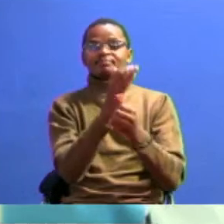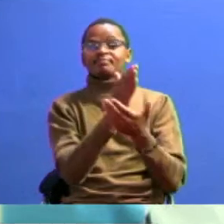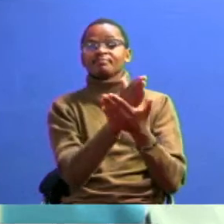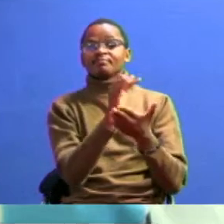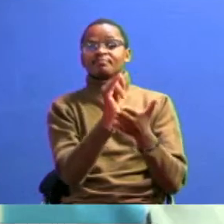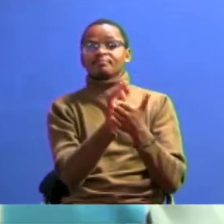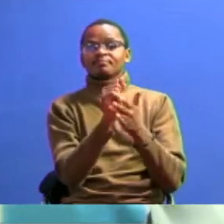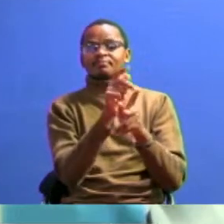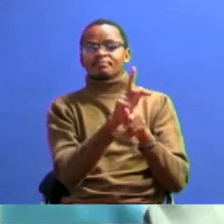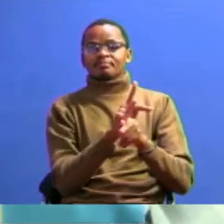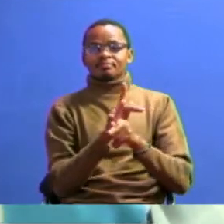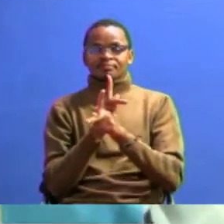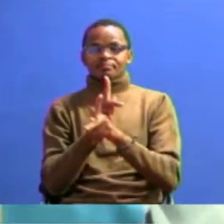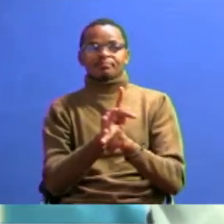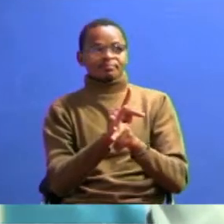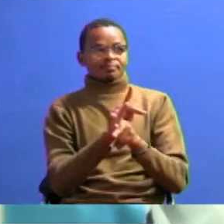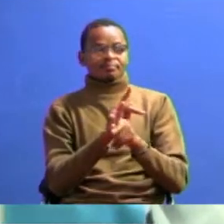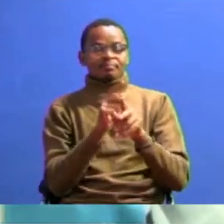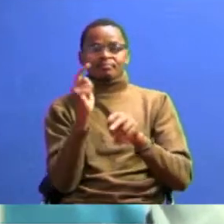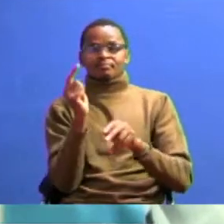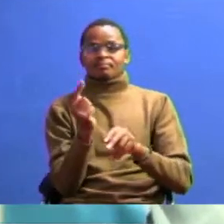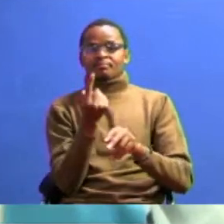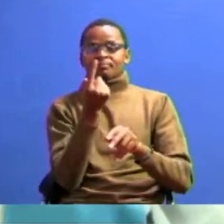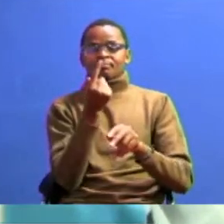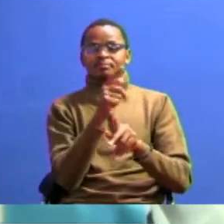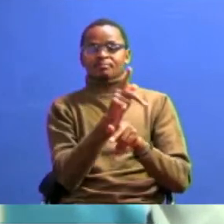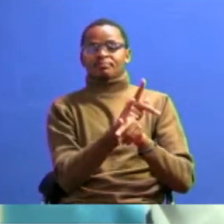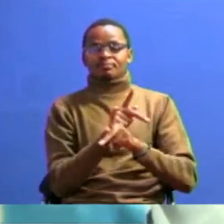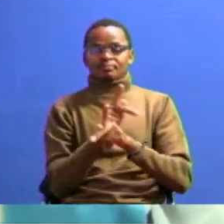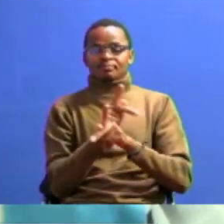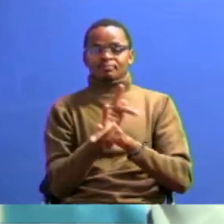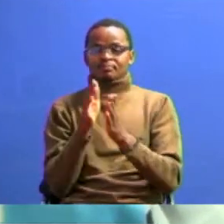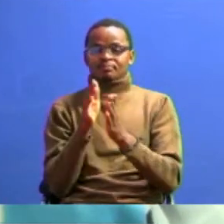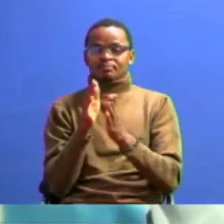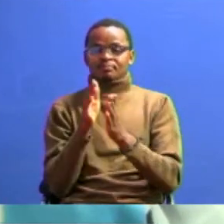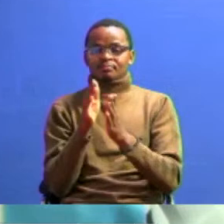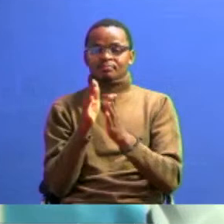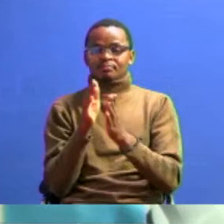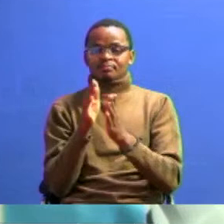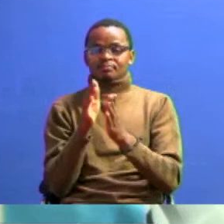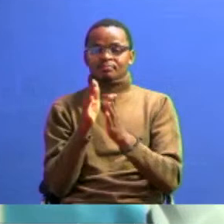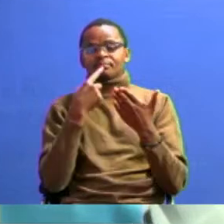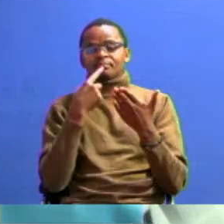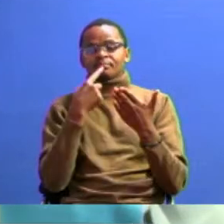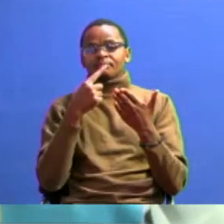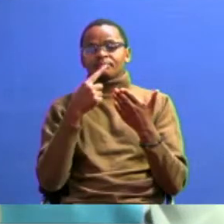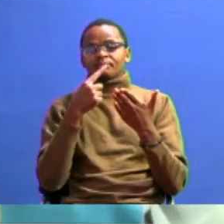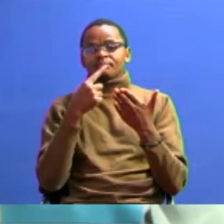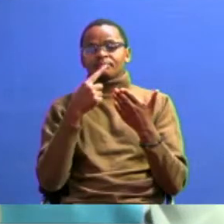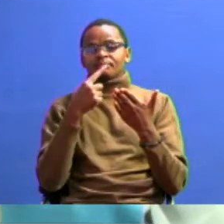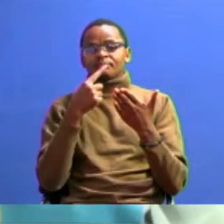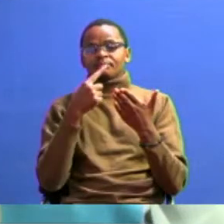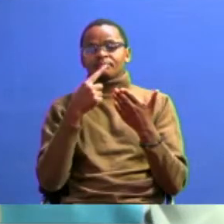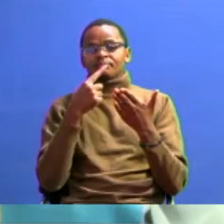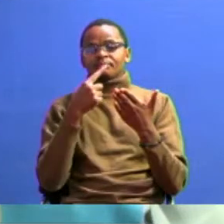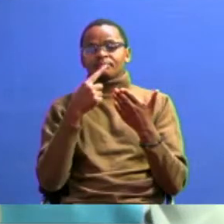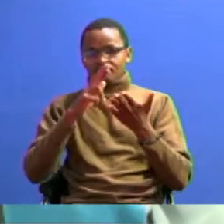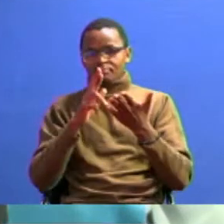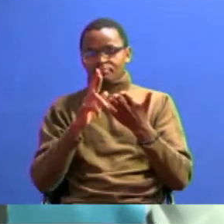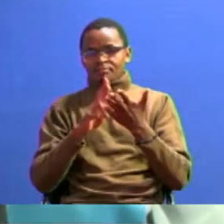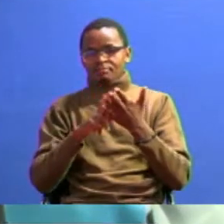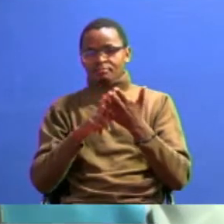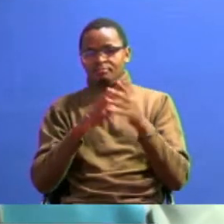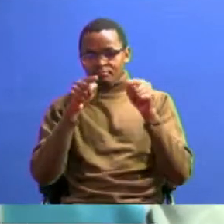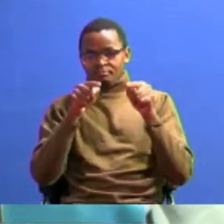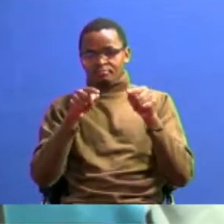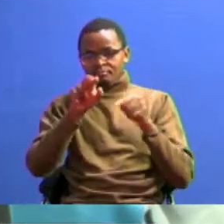you are the forefront of protecting public resources so that all the resources we raise, be it